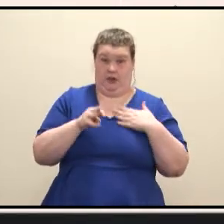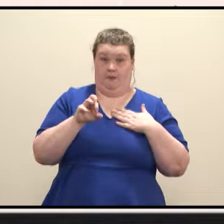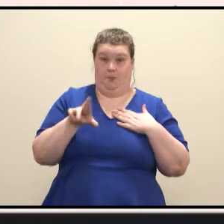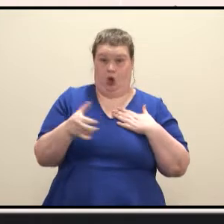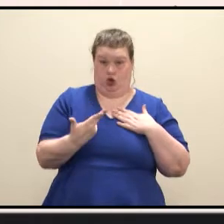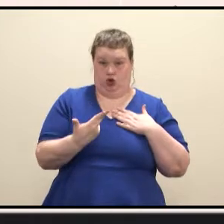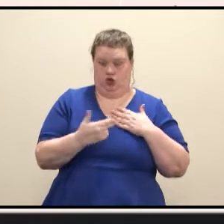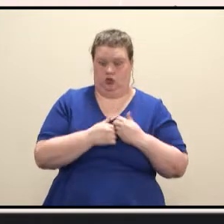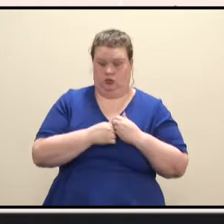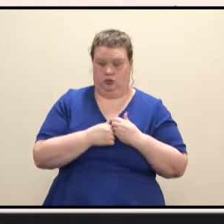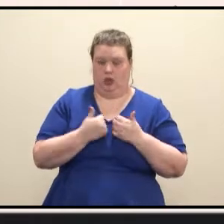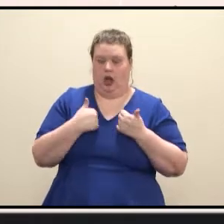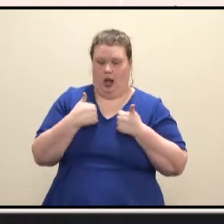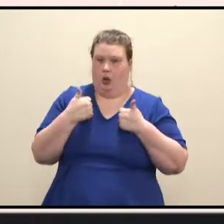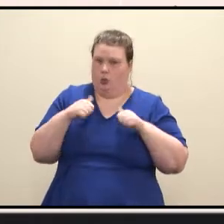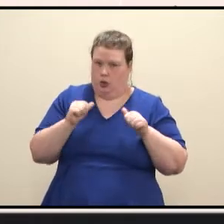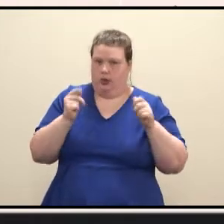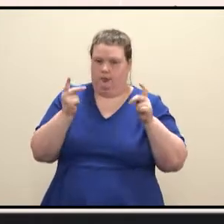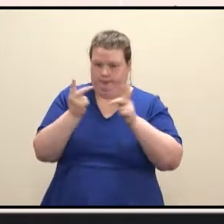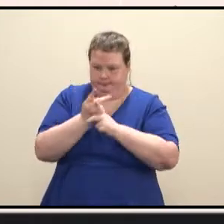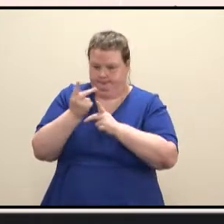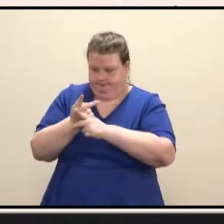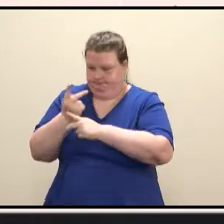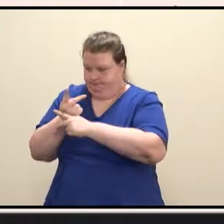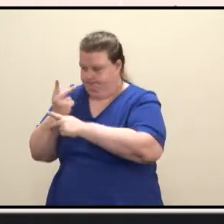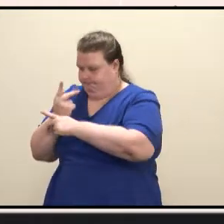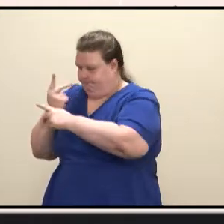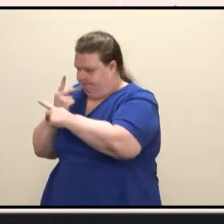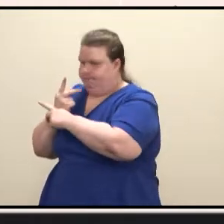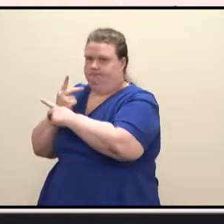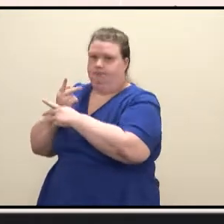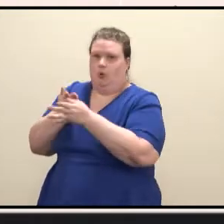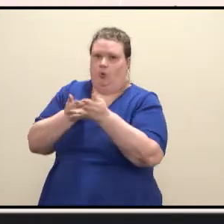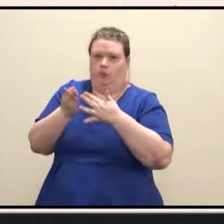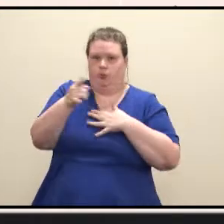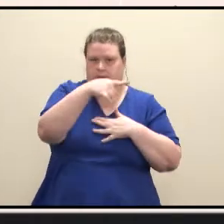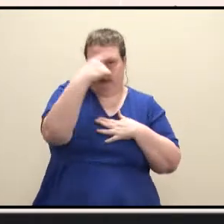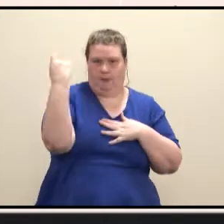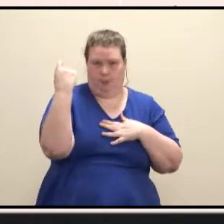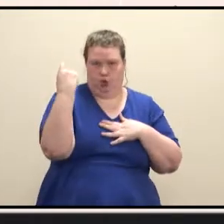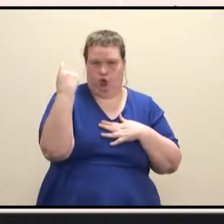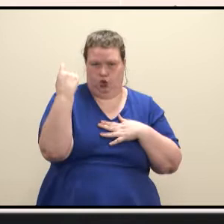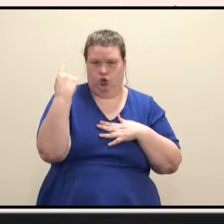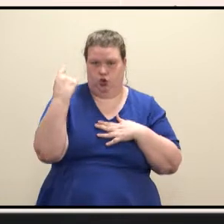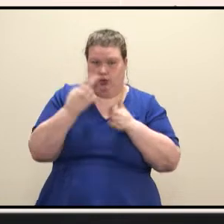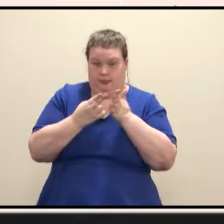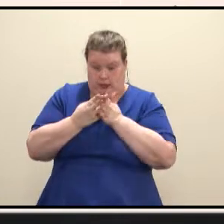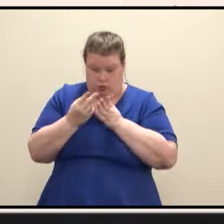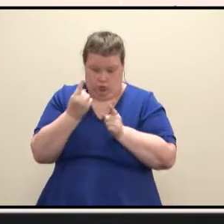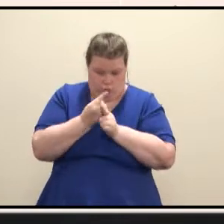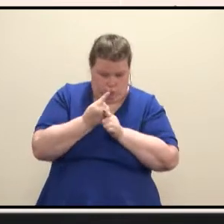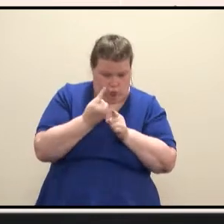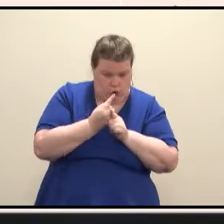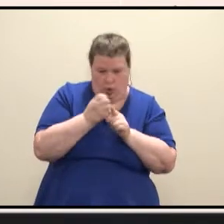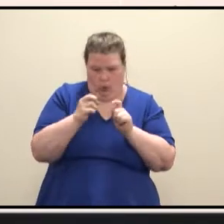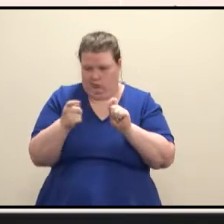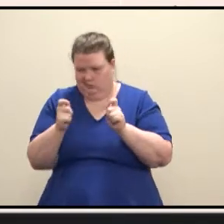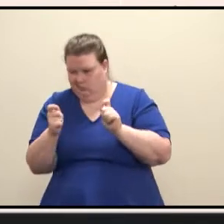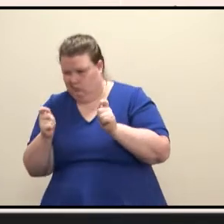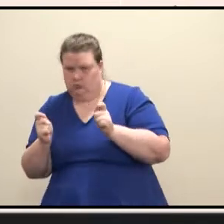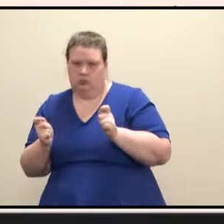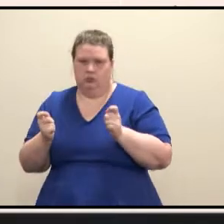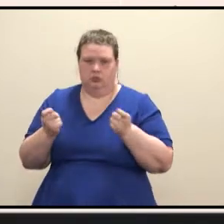doing some projections as we go through the summer to make sure that it's still tracking with what we're looking at